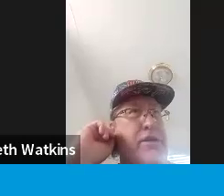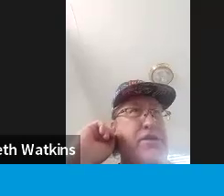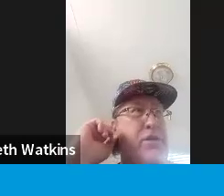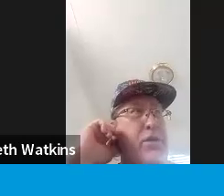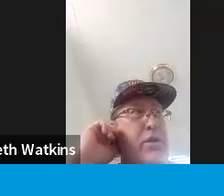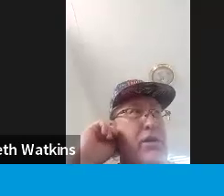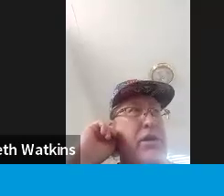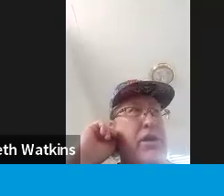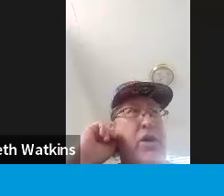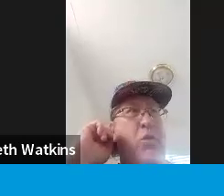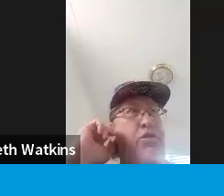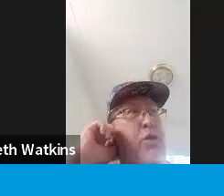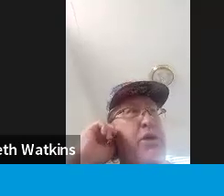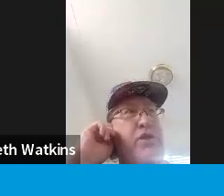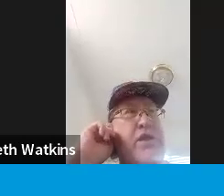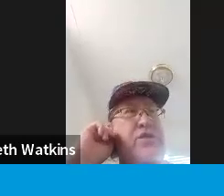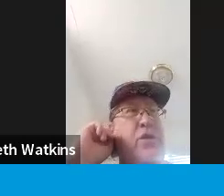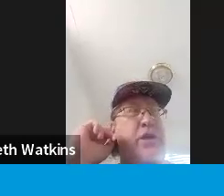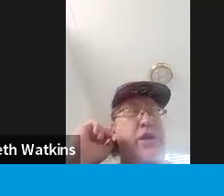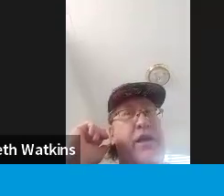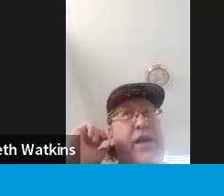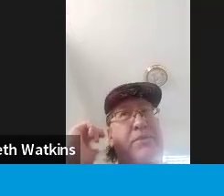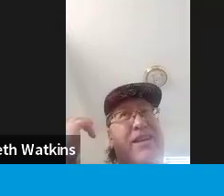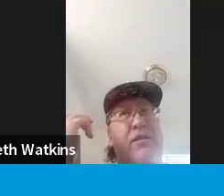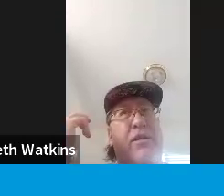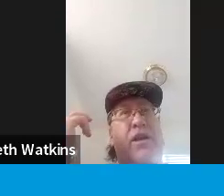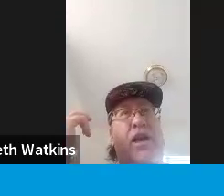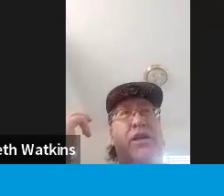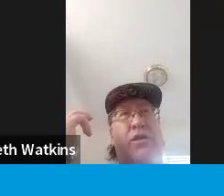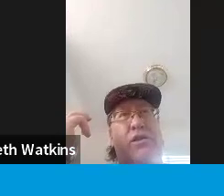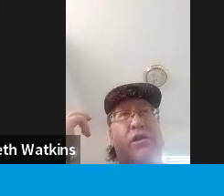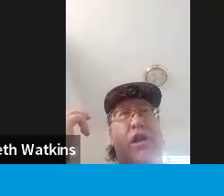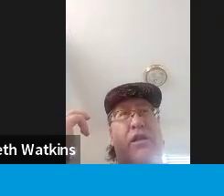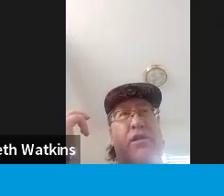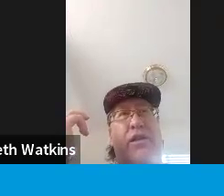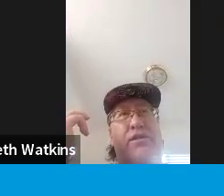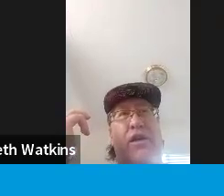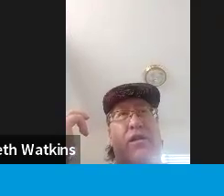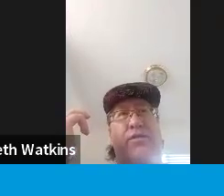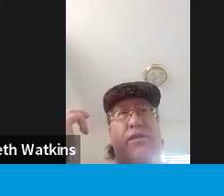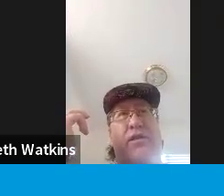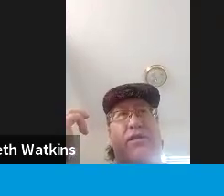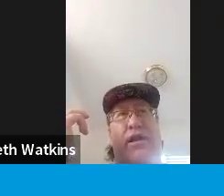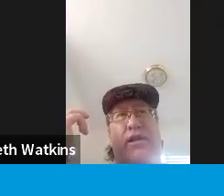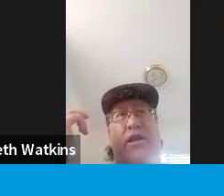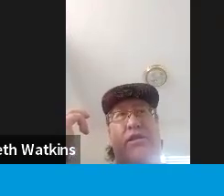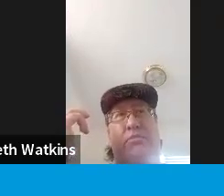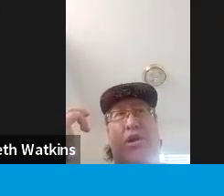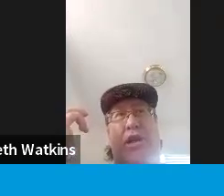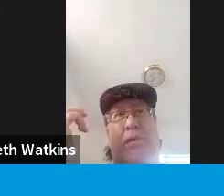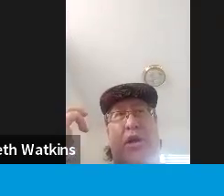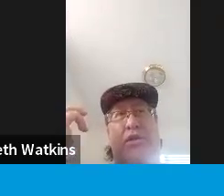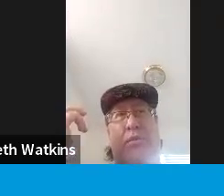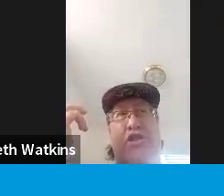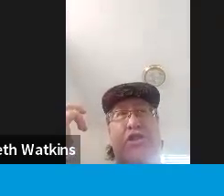gender bias or homophobia, transphobia. I mean, I know there's a lot of like stuff that gets